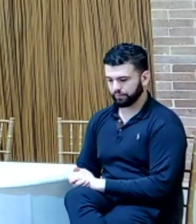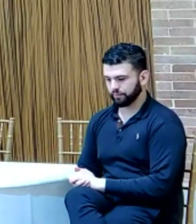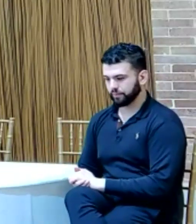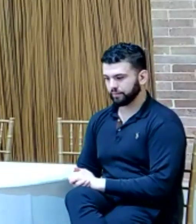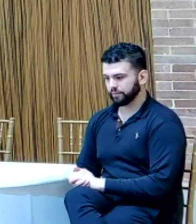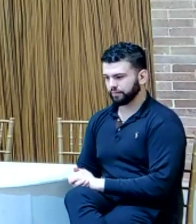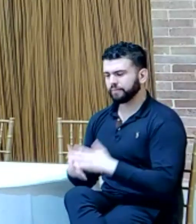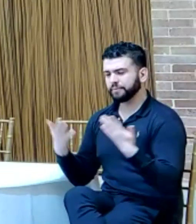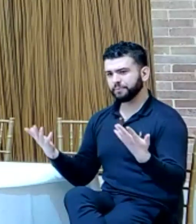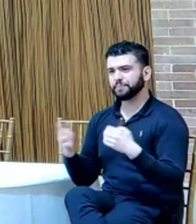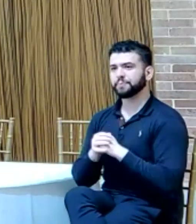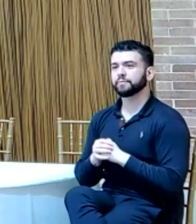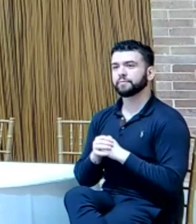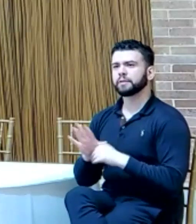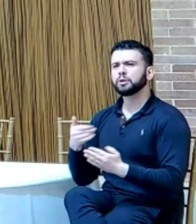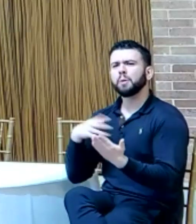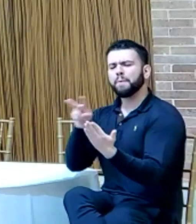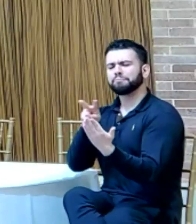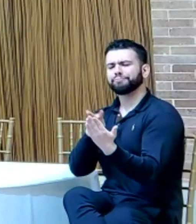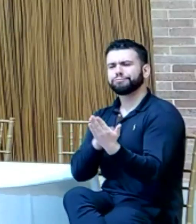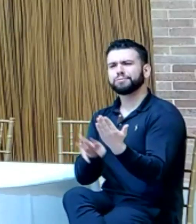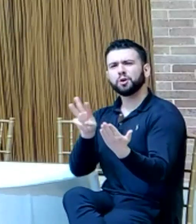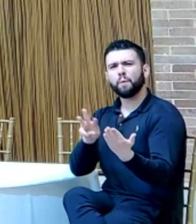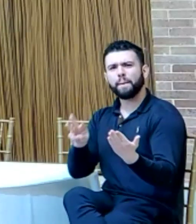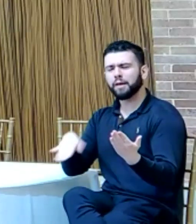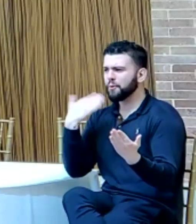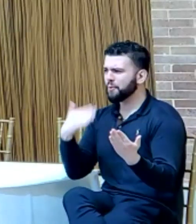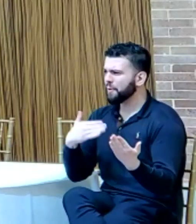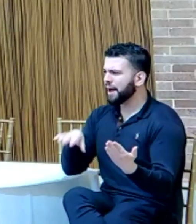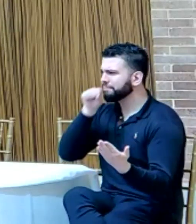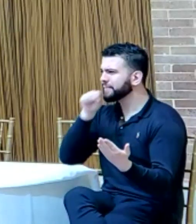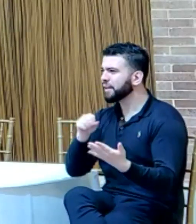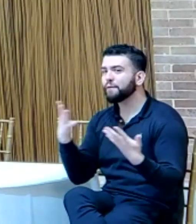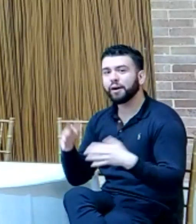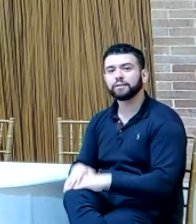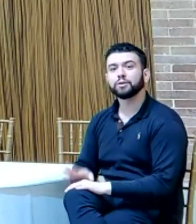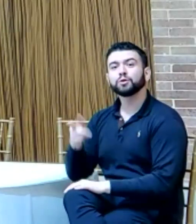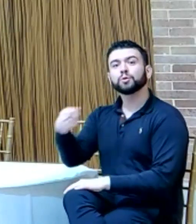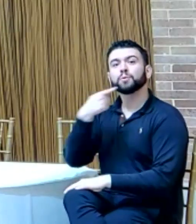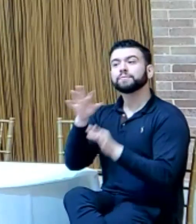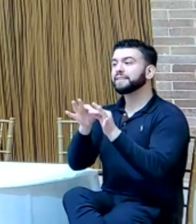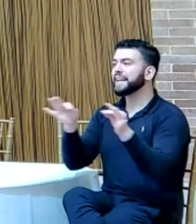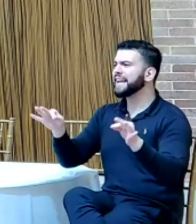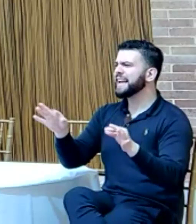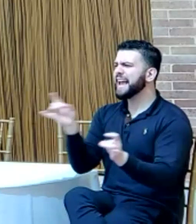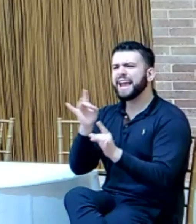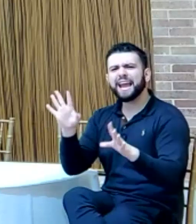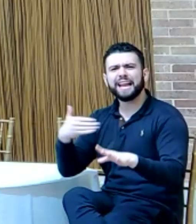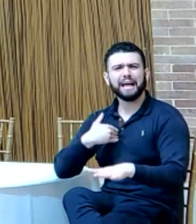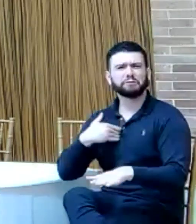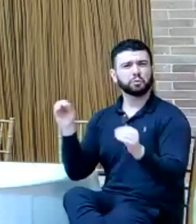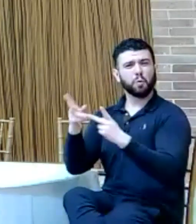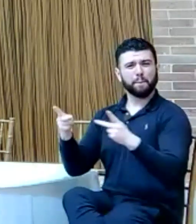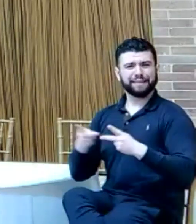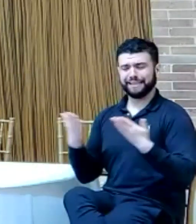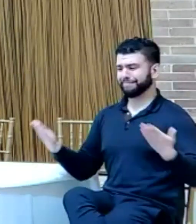and and beyond that I I was taking a look at your website and I really love the fact that you say that hate has no place in New York there's